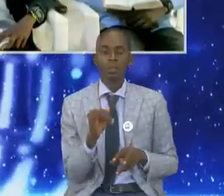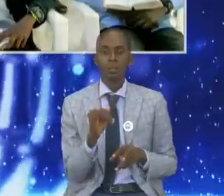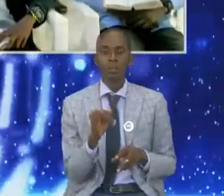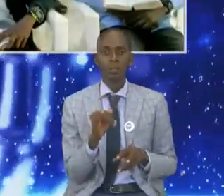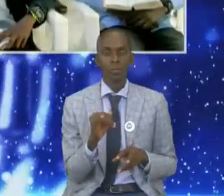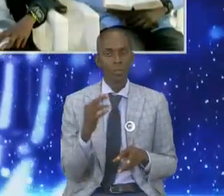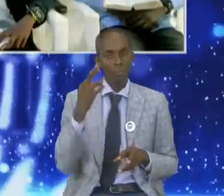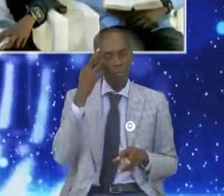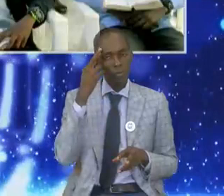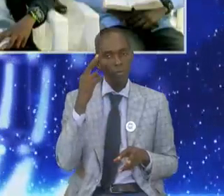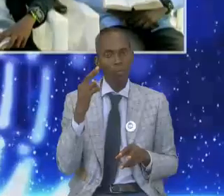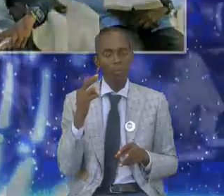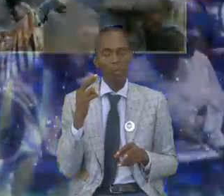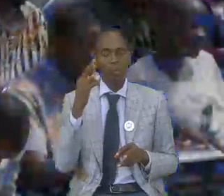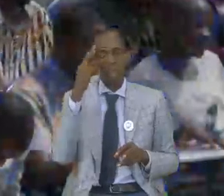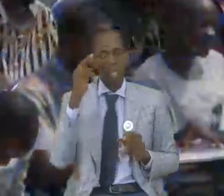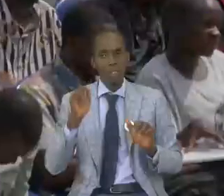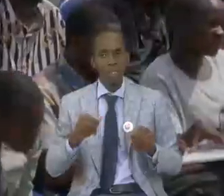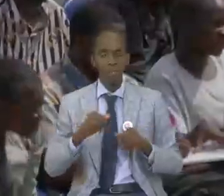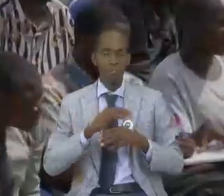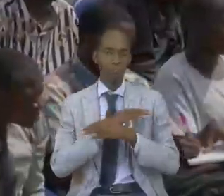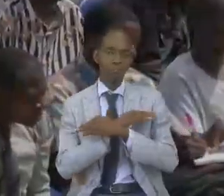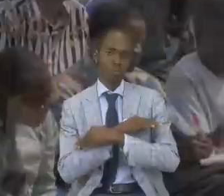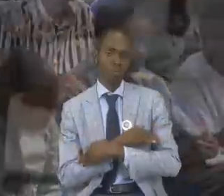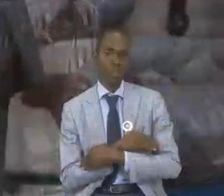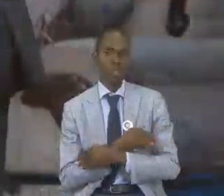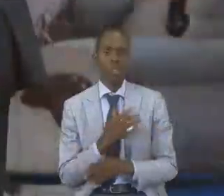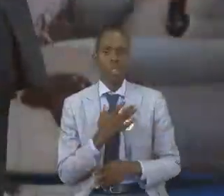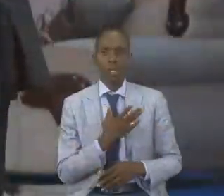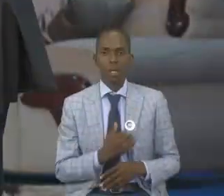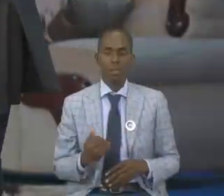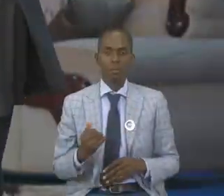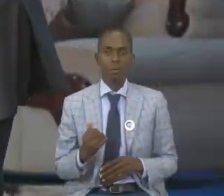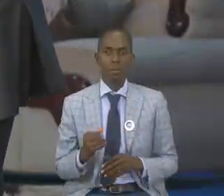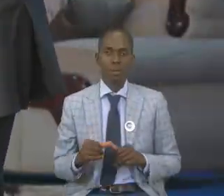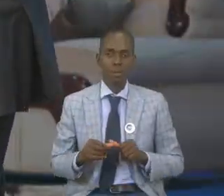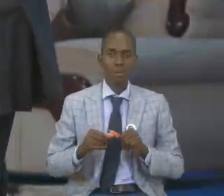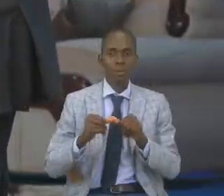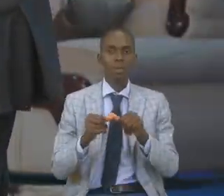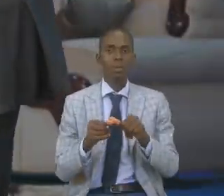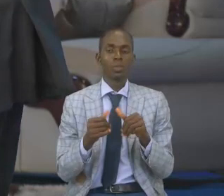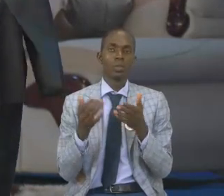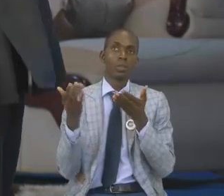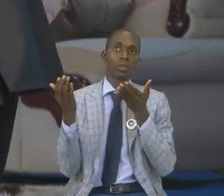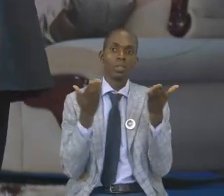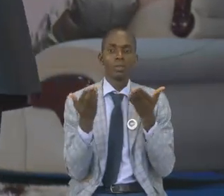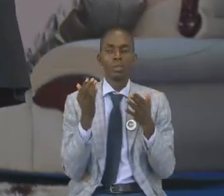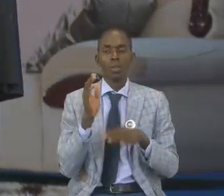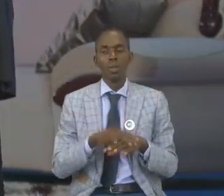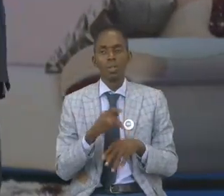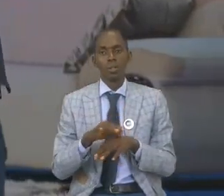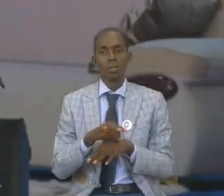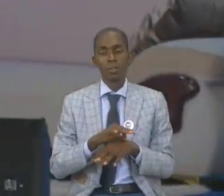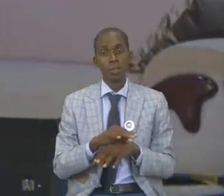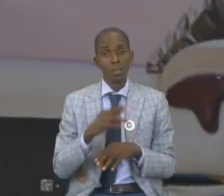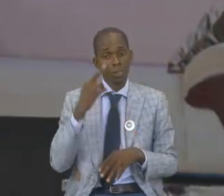reasonable rest and sustained service on the field. Reasonable